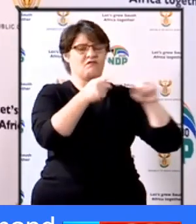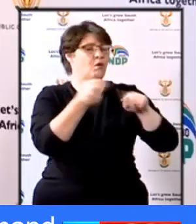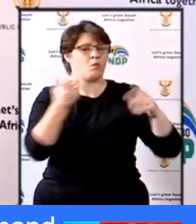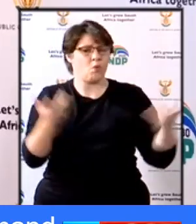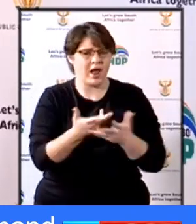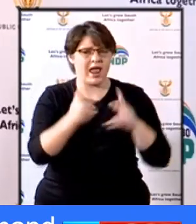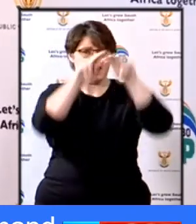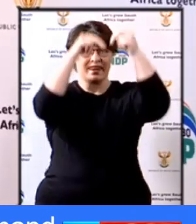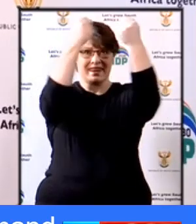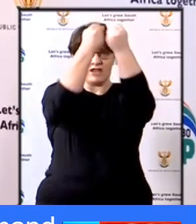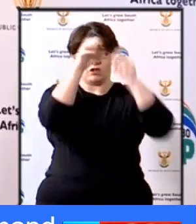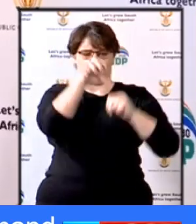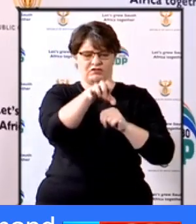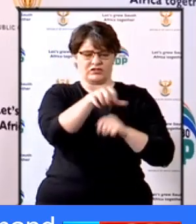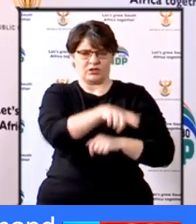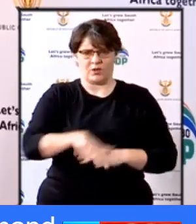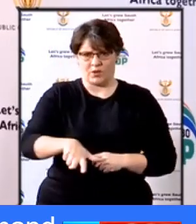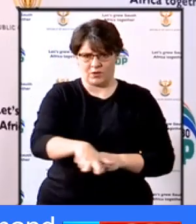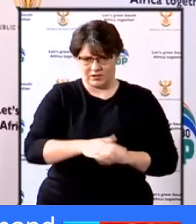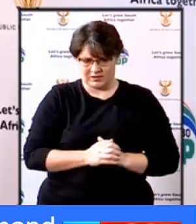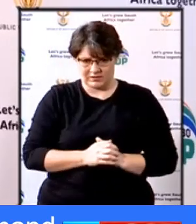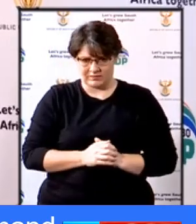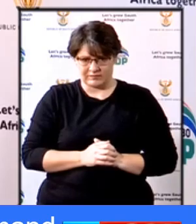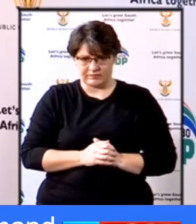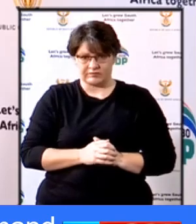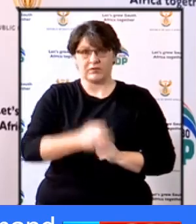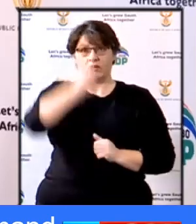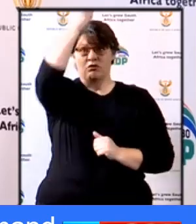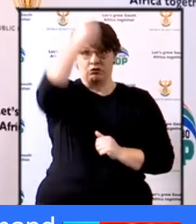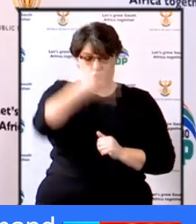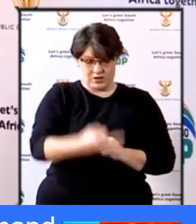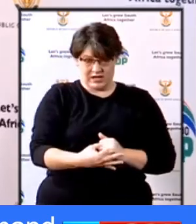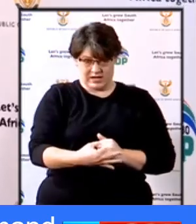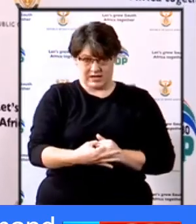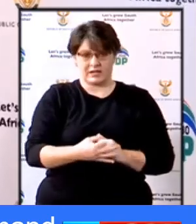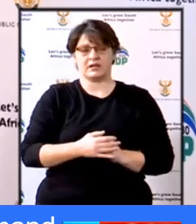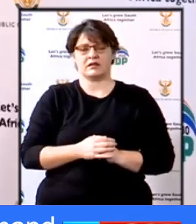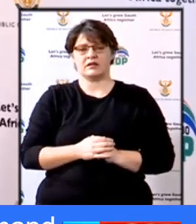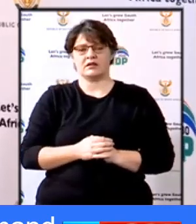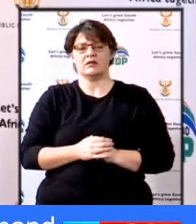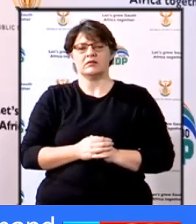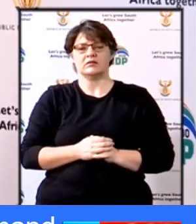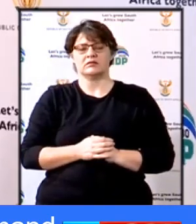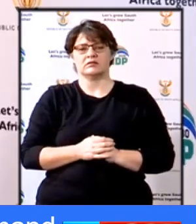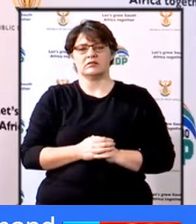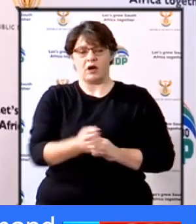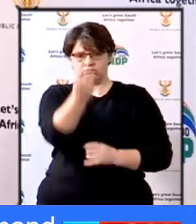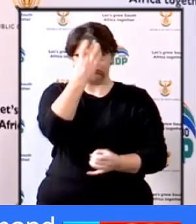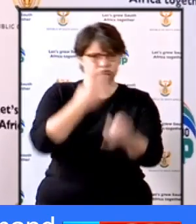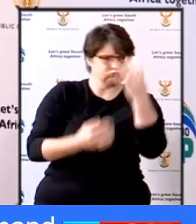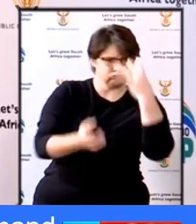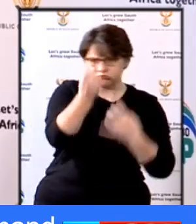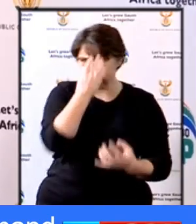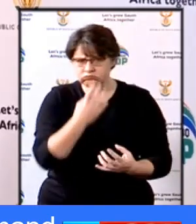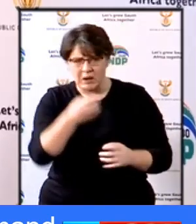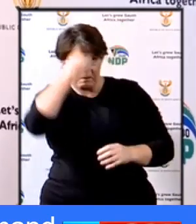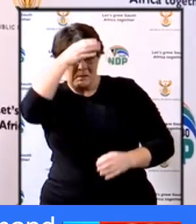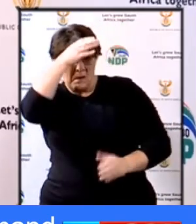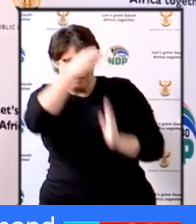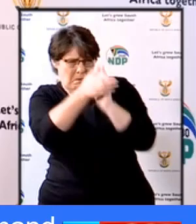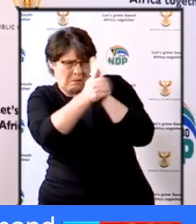government. All these levels and spheres have greatly benefited from the inputs of various